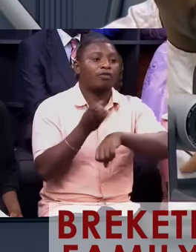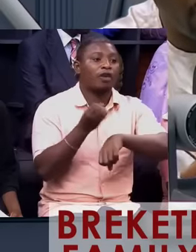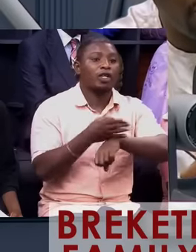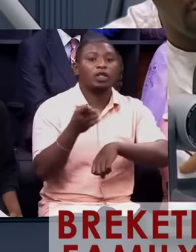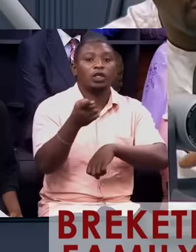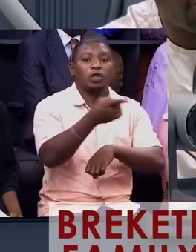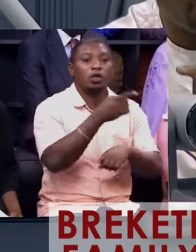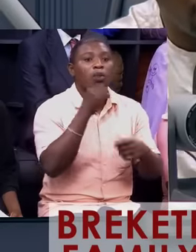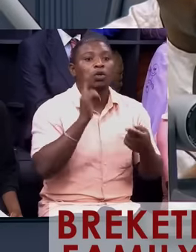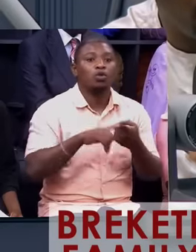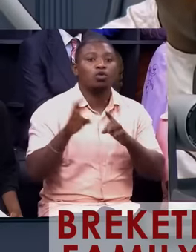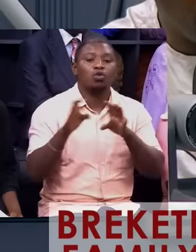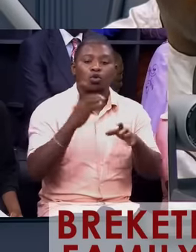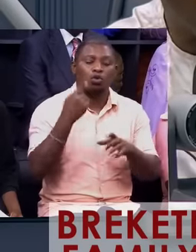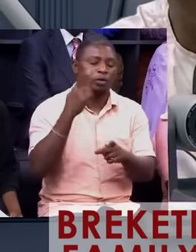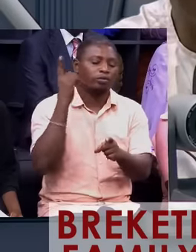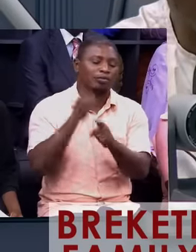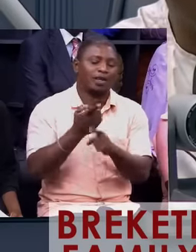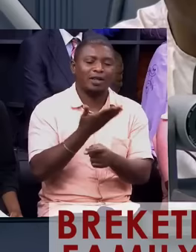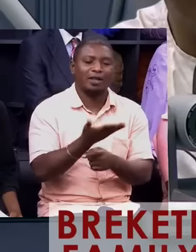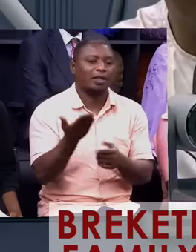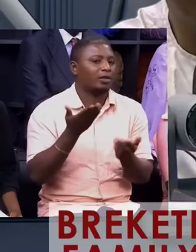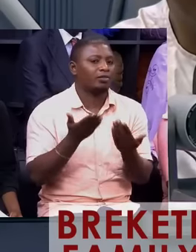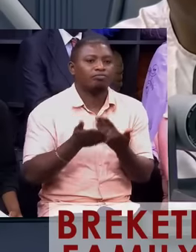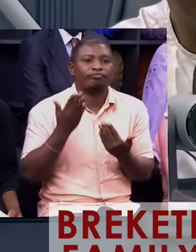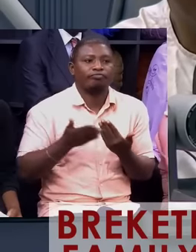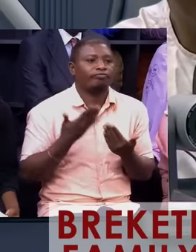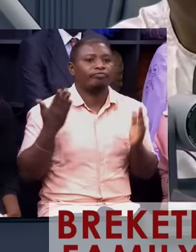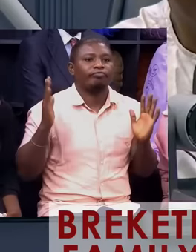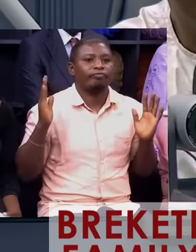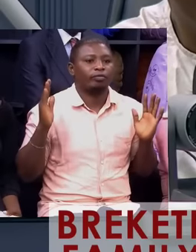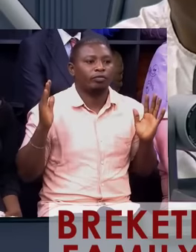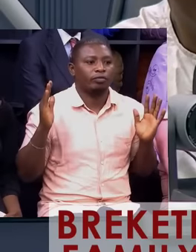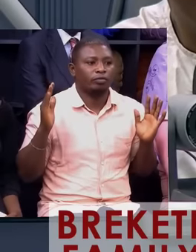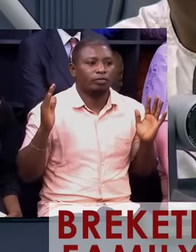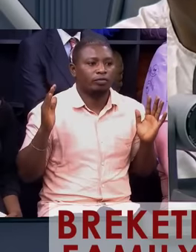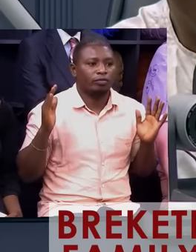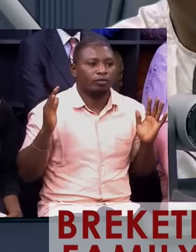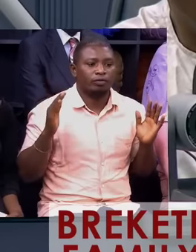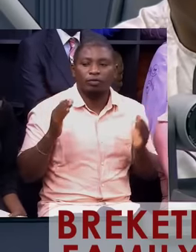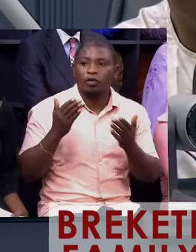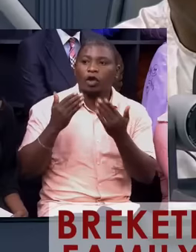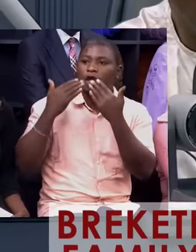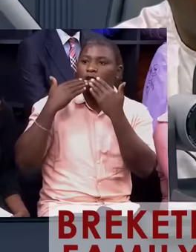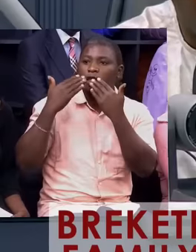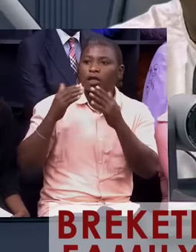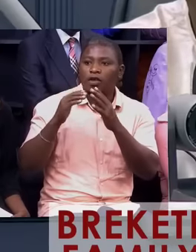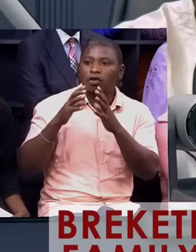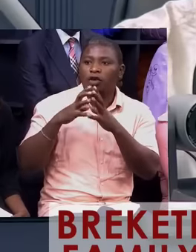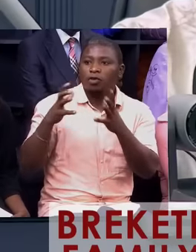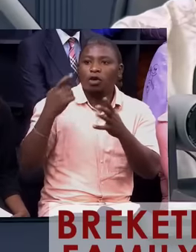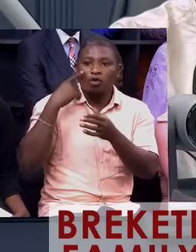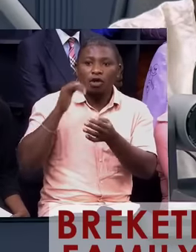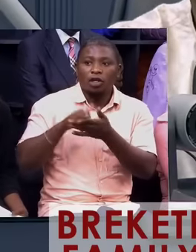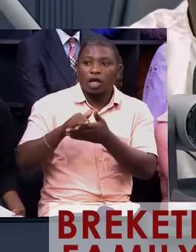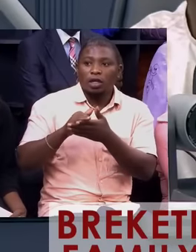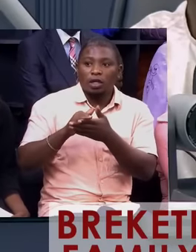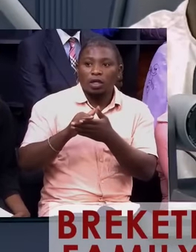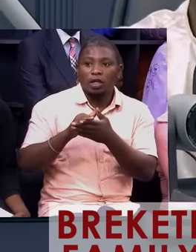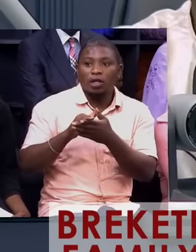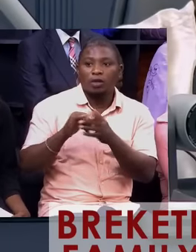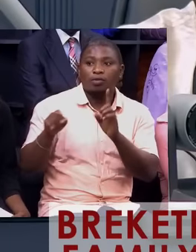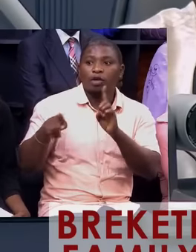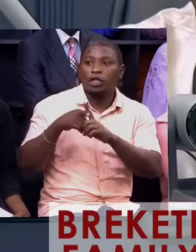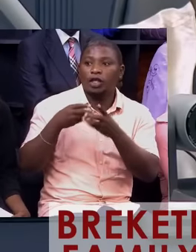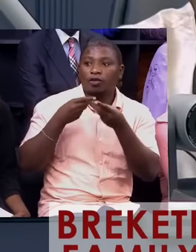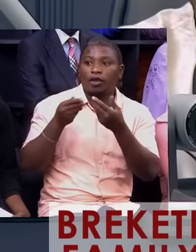you to do the needful simple sir honestly thank you very much for that positive feedback